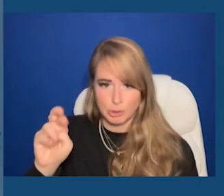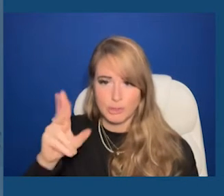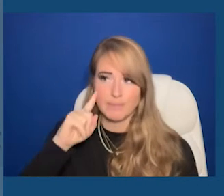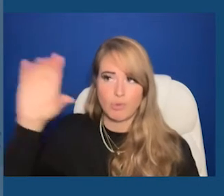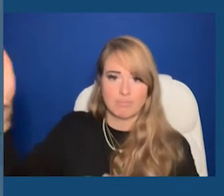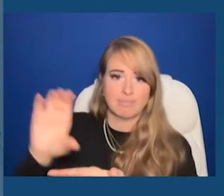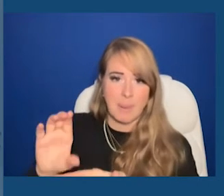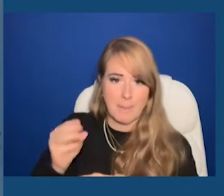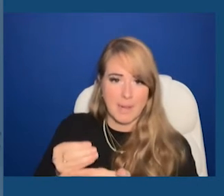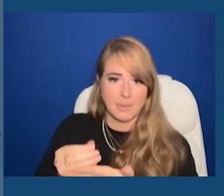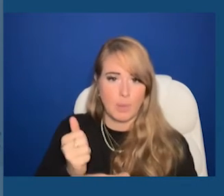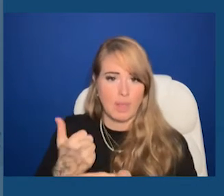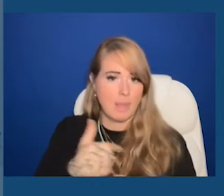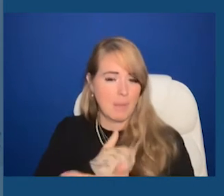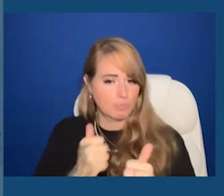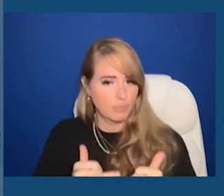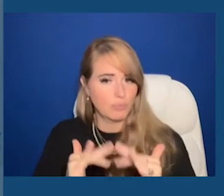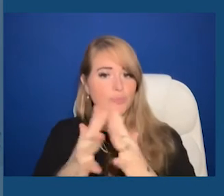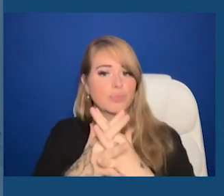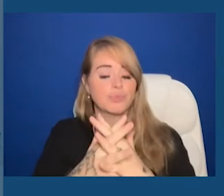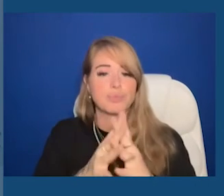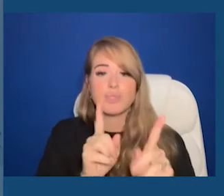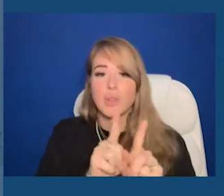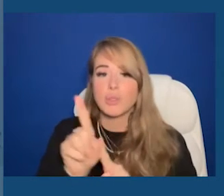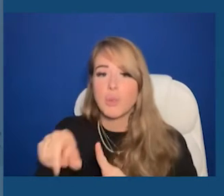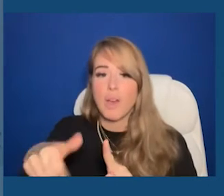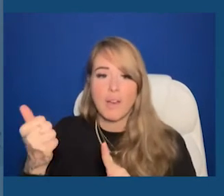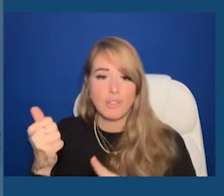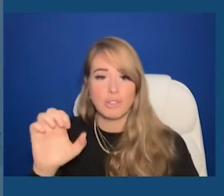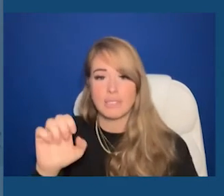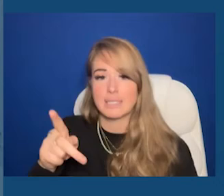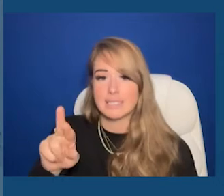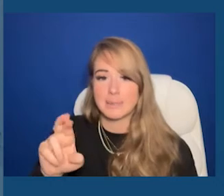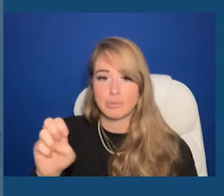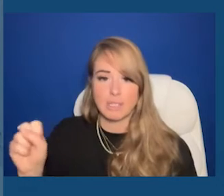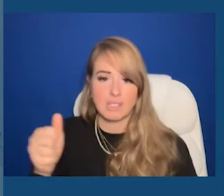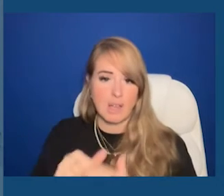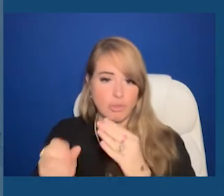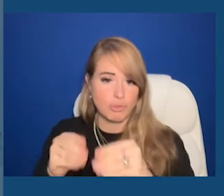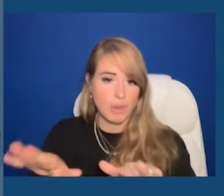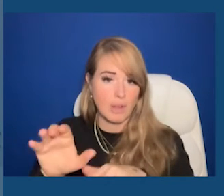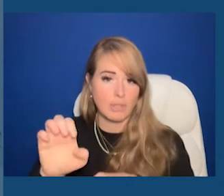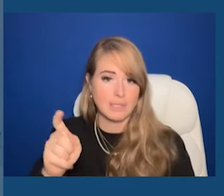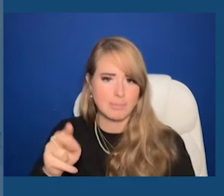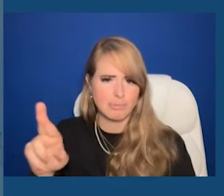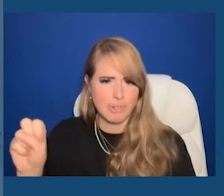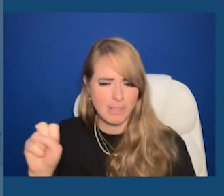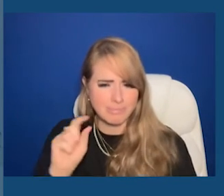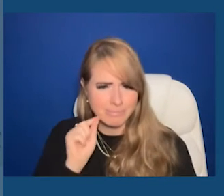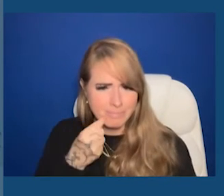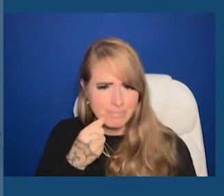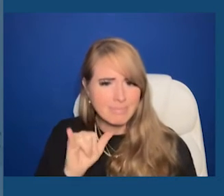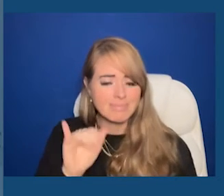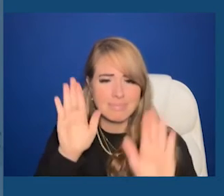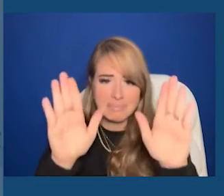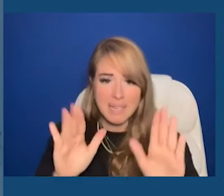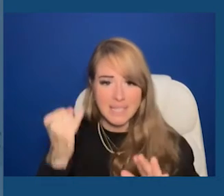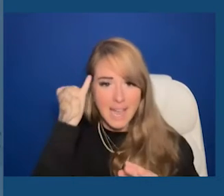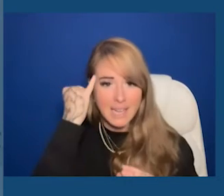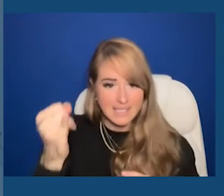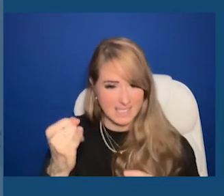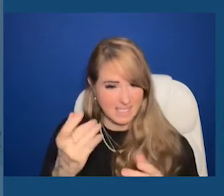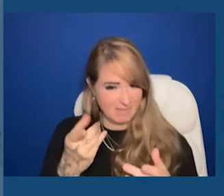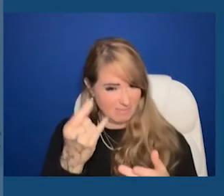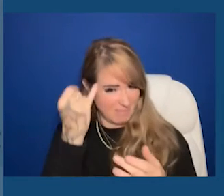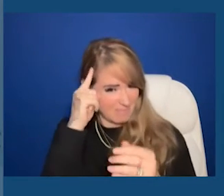And the Interborough Express. We're going to get that done, too. What a radical idea that you'd be able to take public